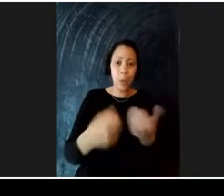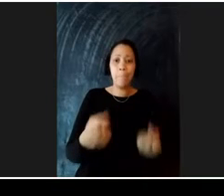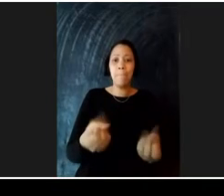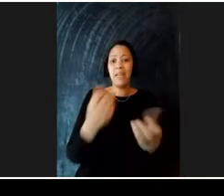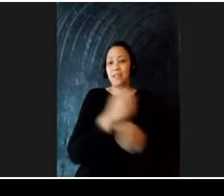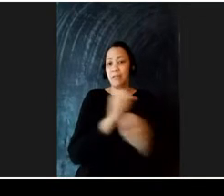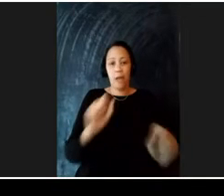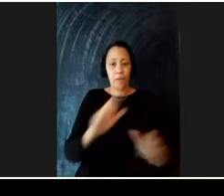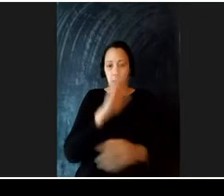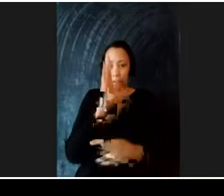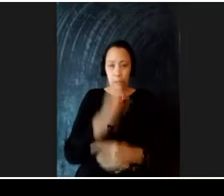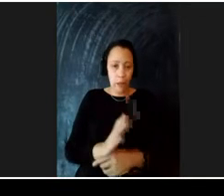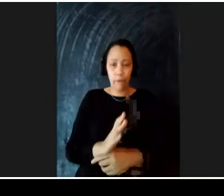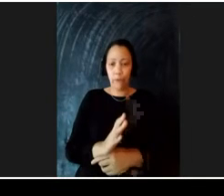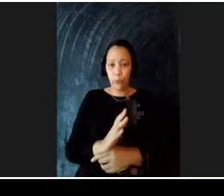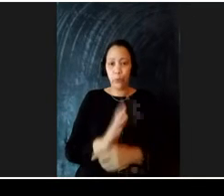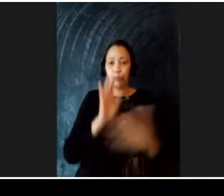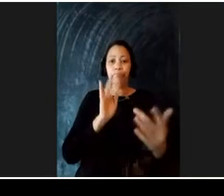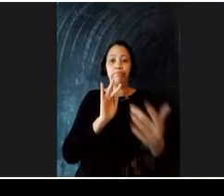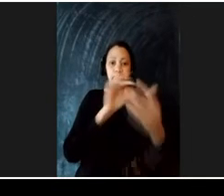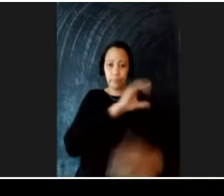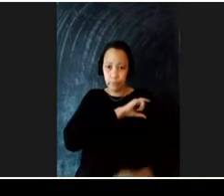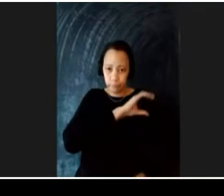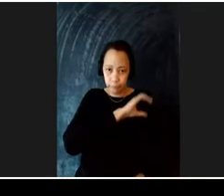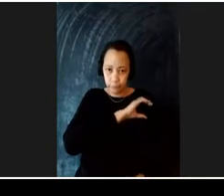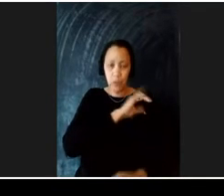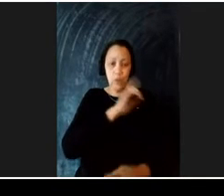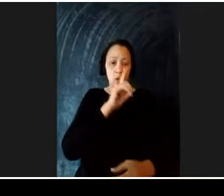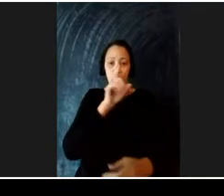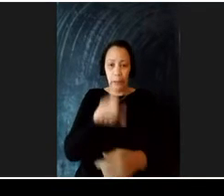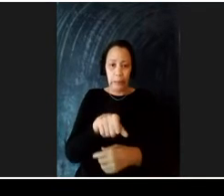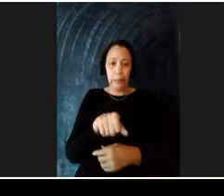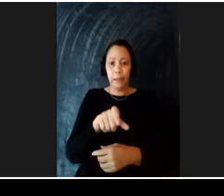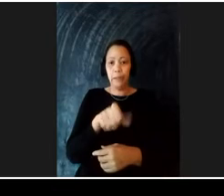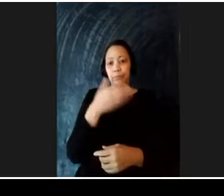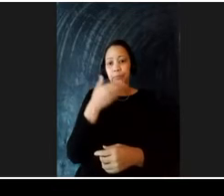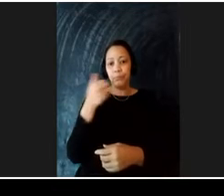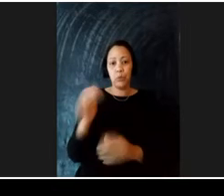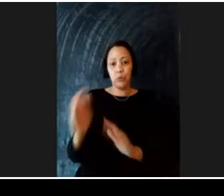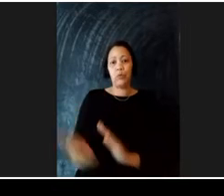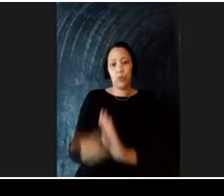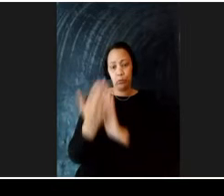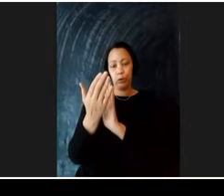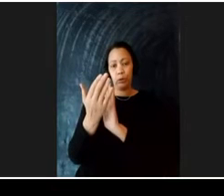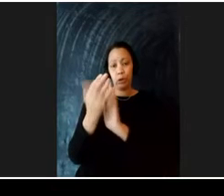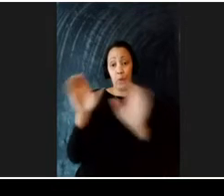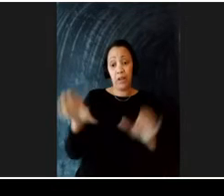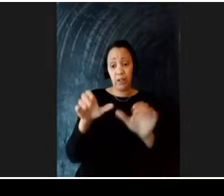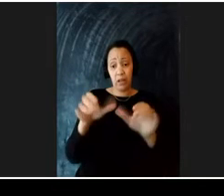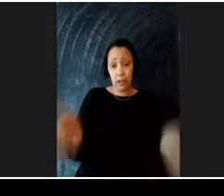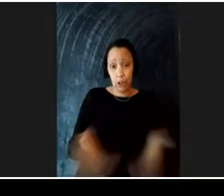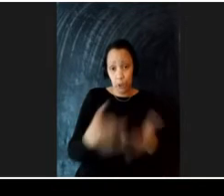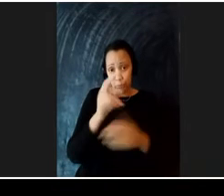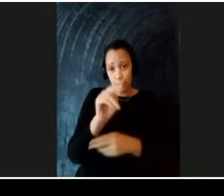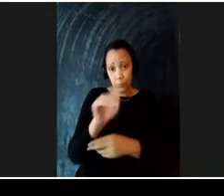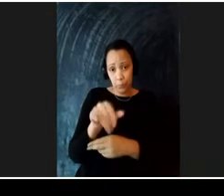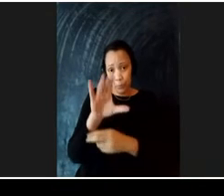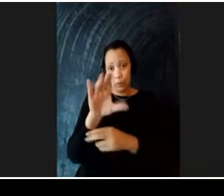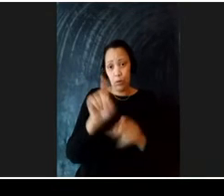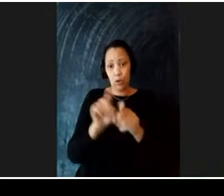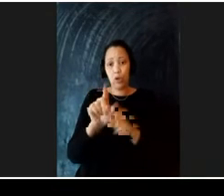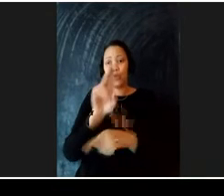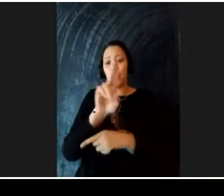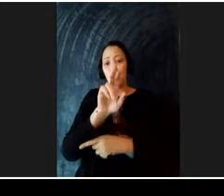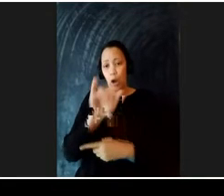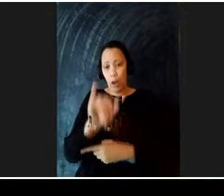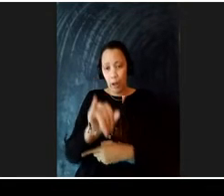and a full Suite of Dating Violence prevention and Community Education programs in junior high schools and in high schools reaching nearly 40,000